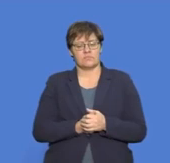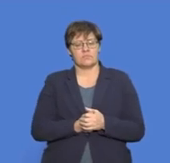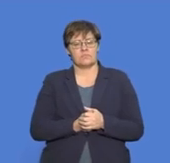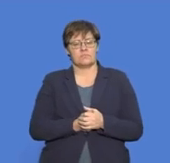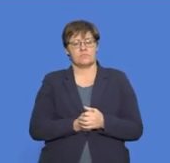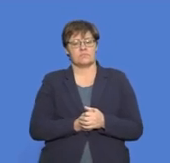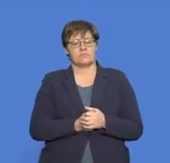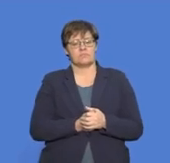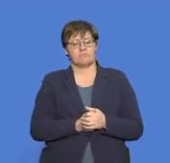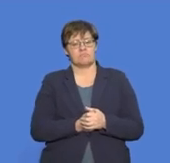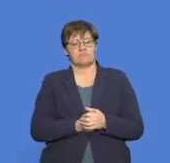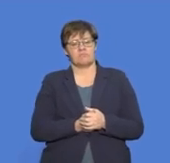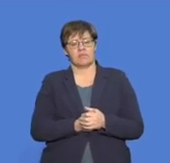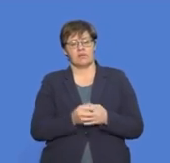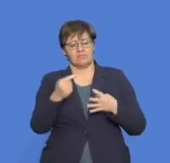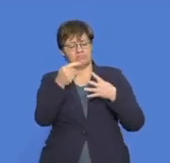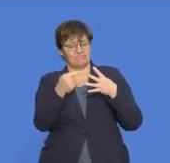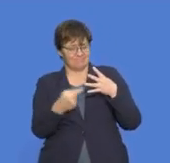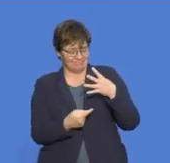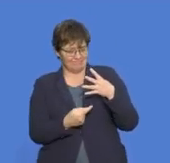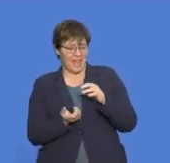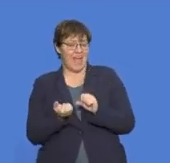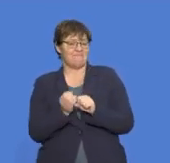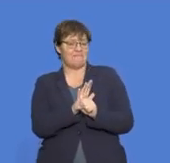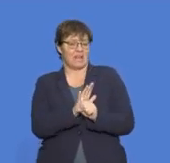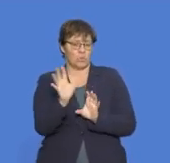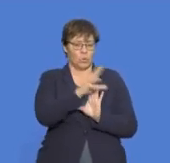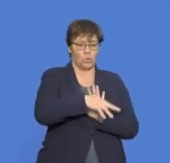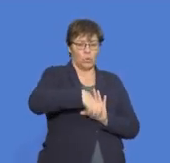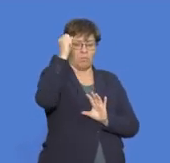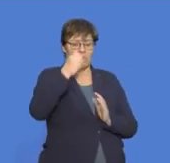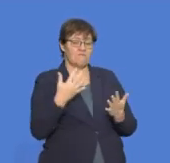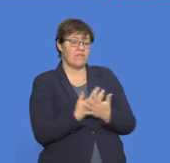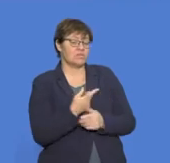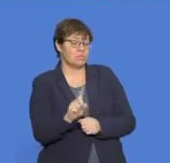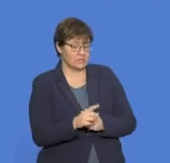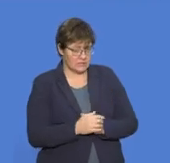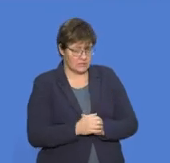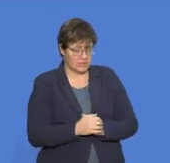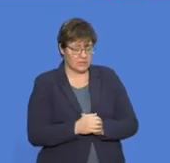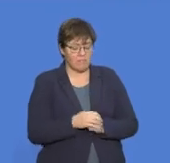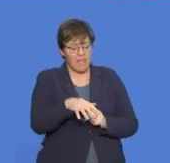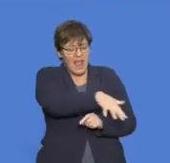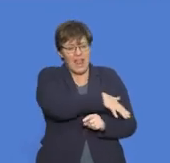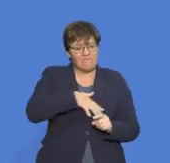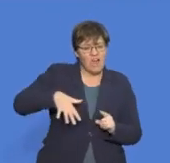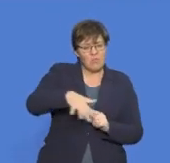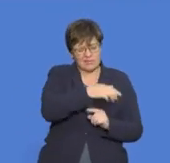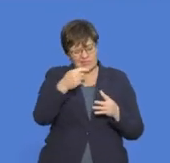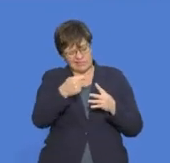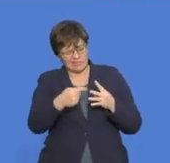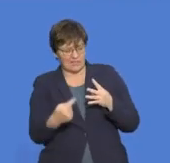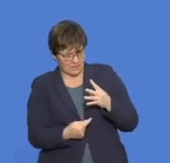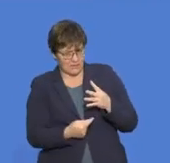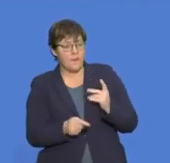In other words, factors affecting transpiration. And there are certain environmental